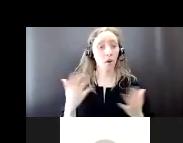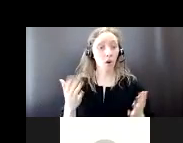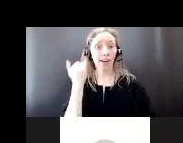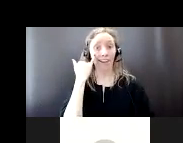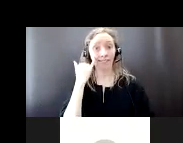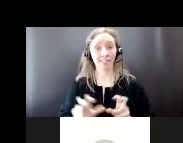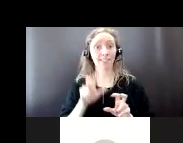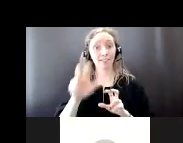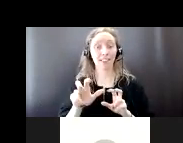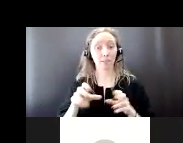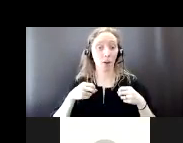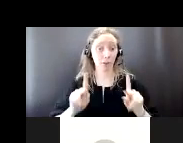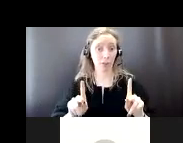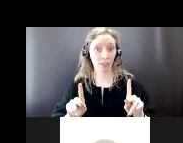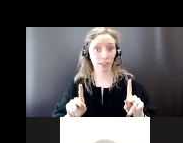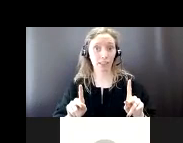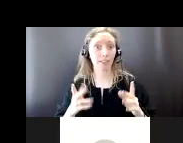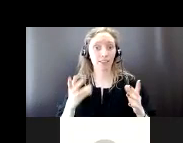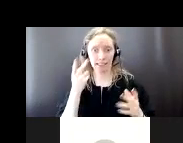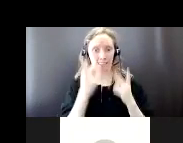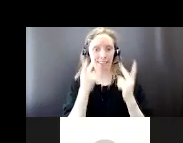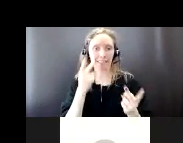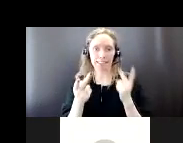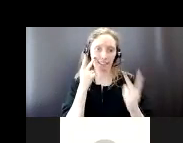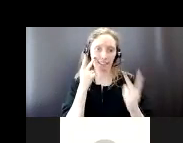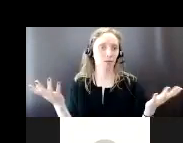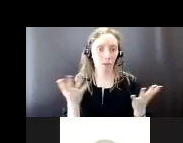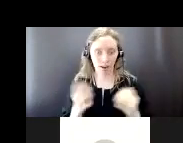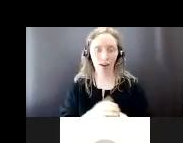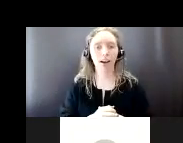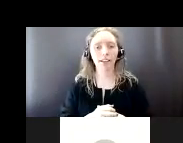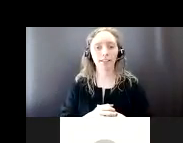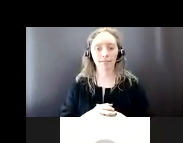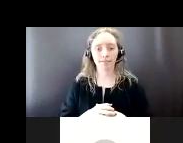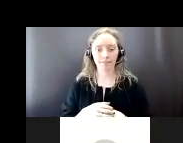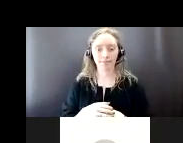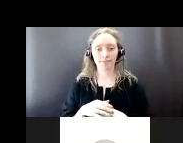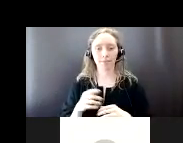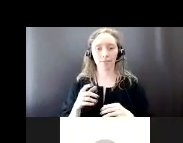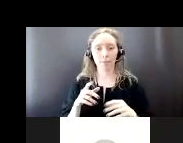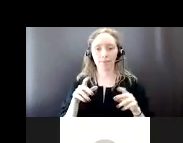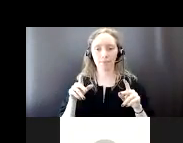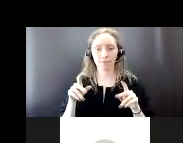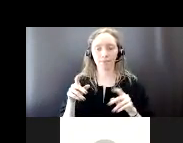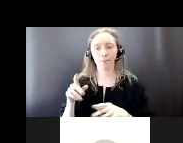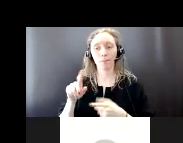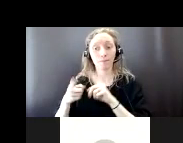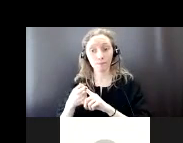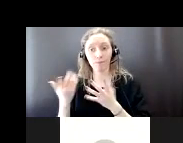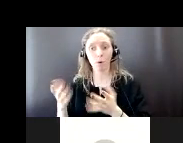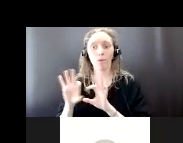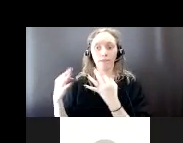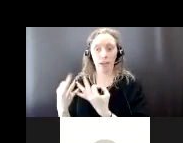reports where victims are getting a message from a family member or a friend on their social media account saying that